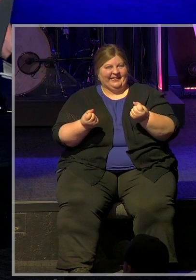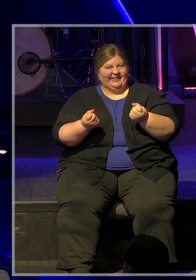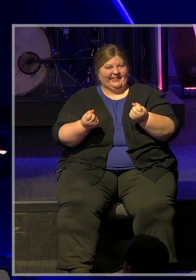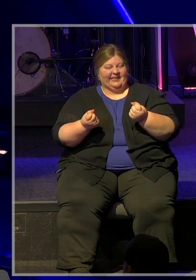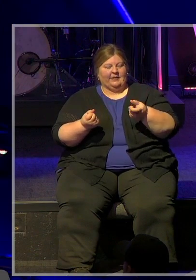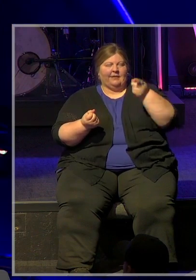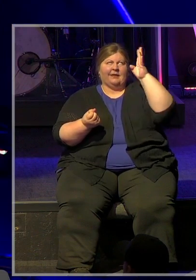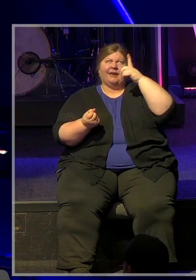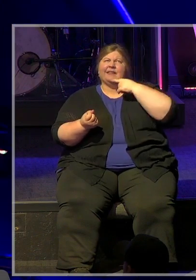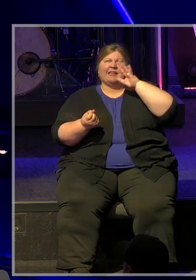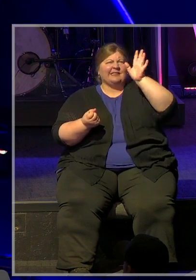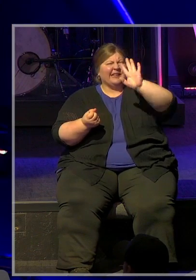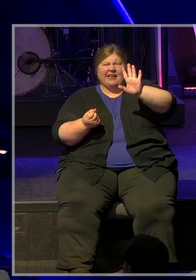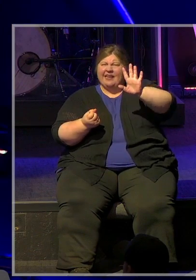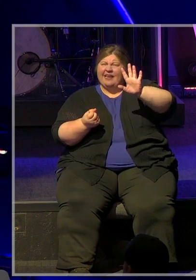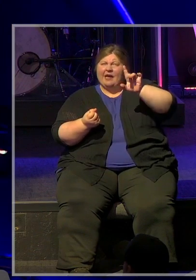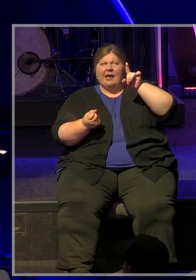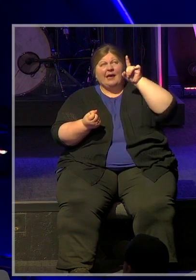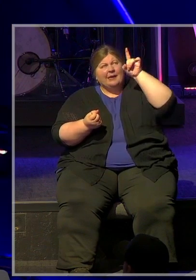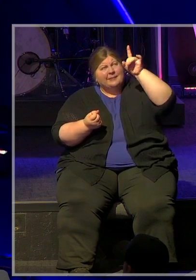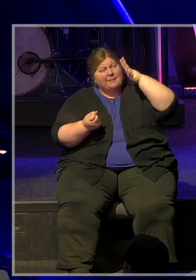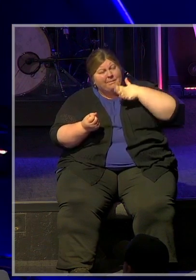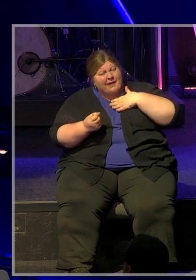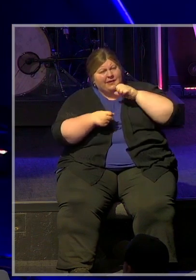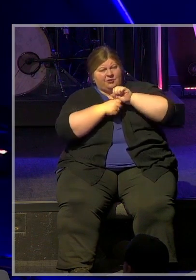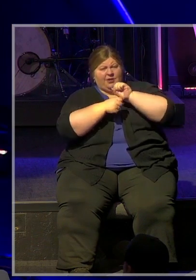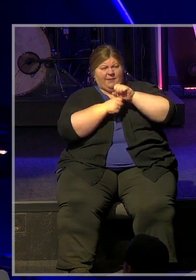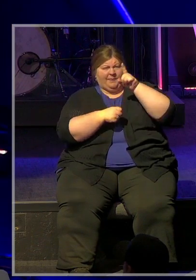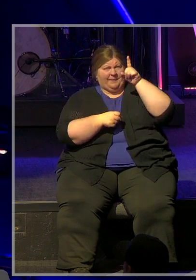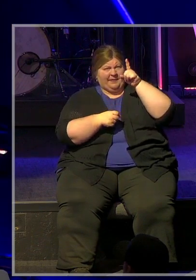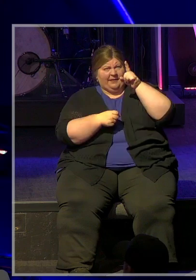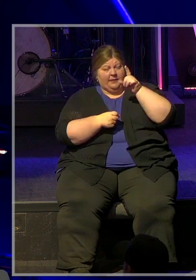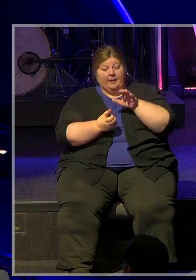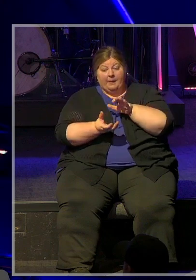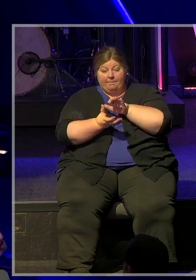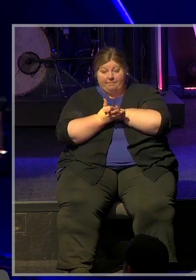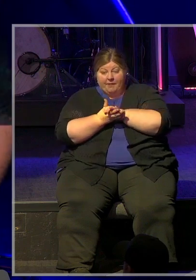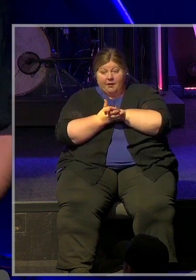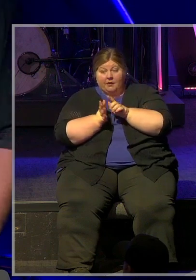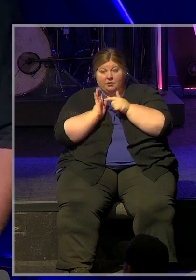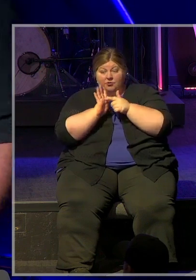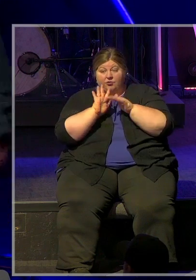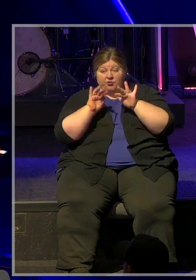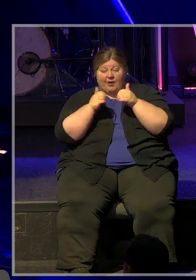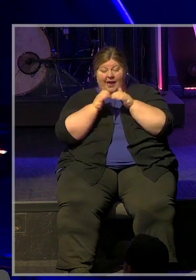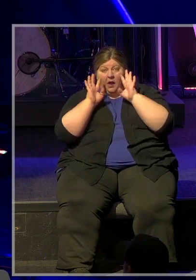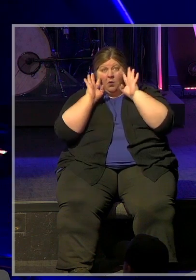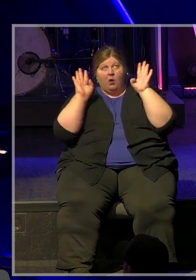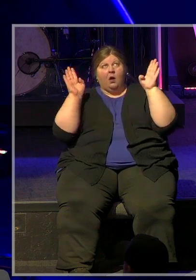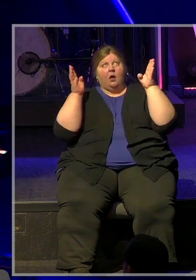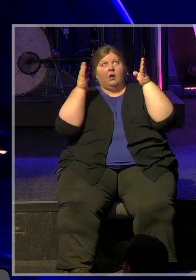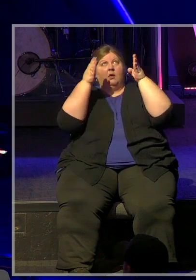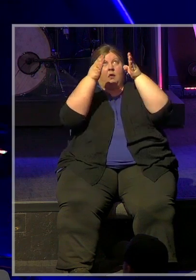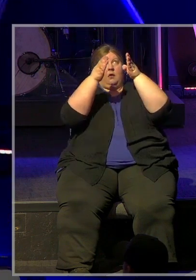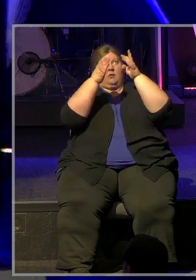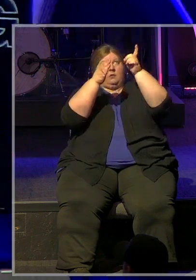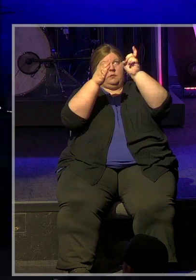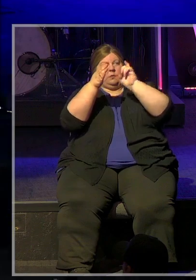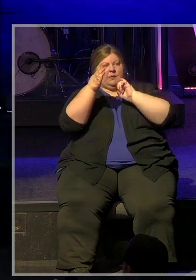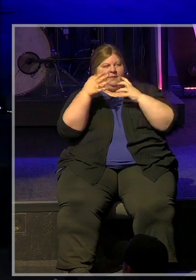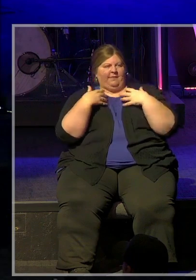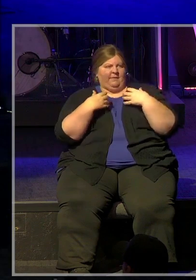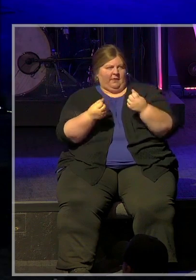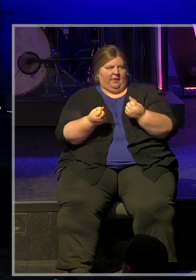my job. Marriage is intended to point to that. So here's the thing, the Ephesian church and the